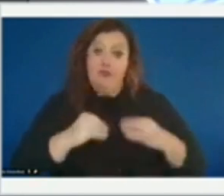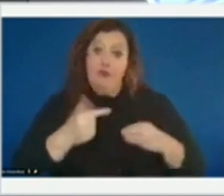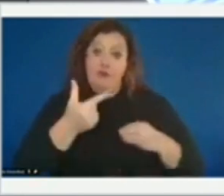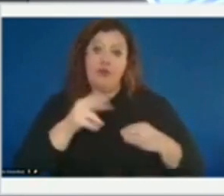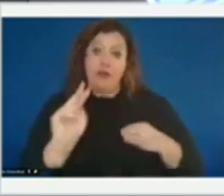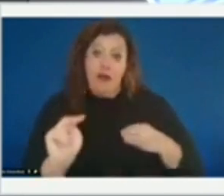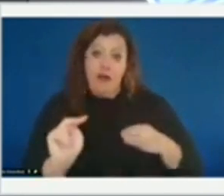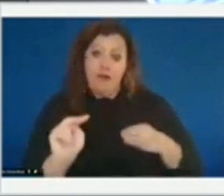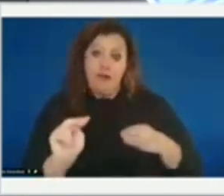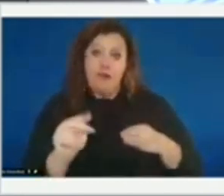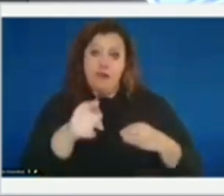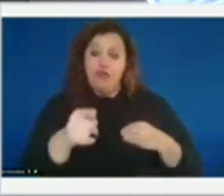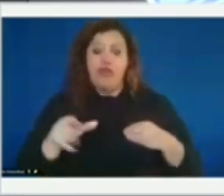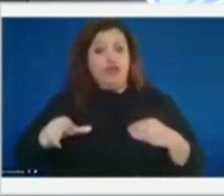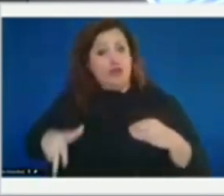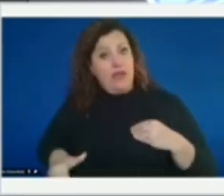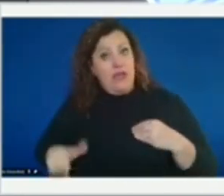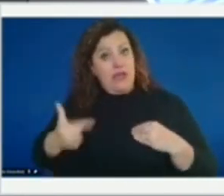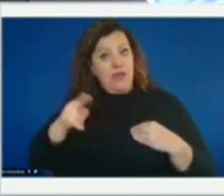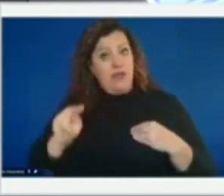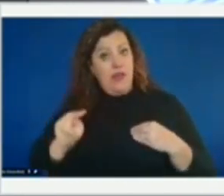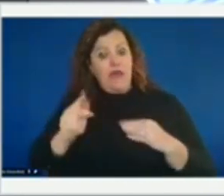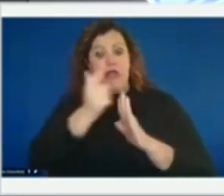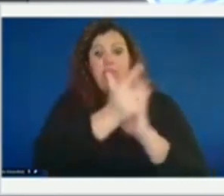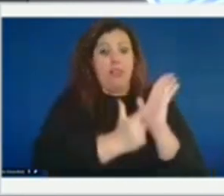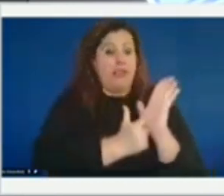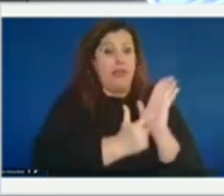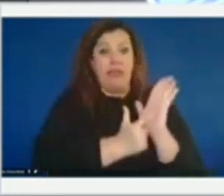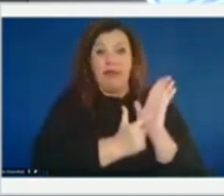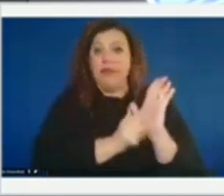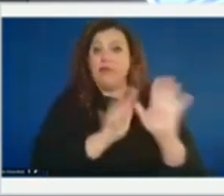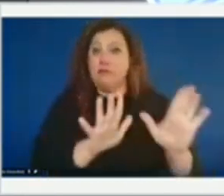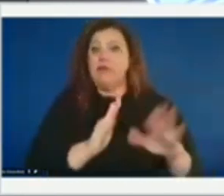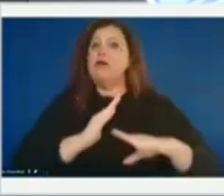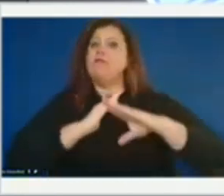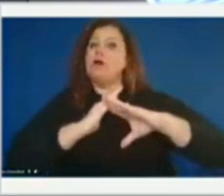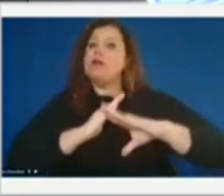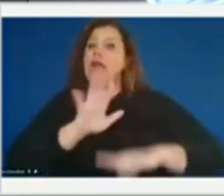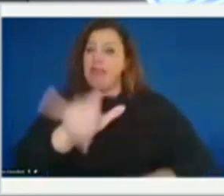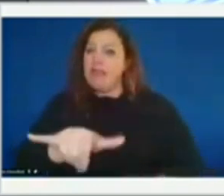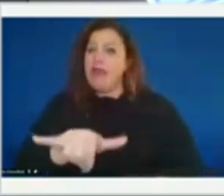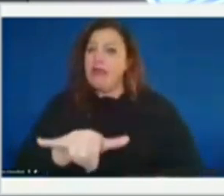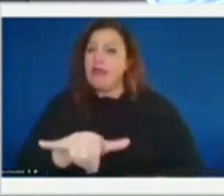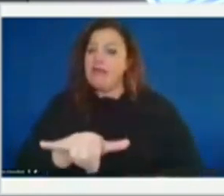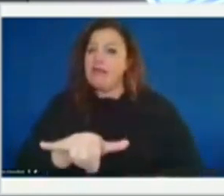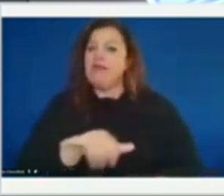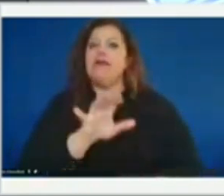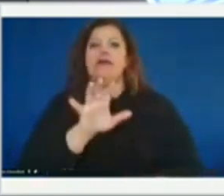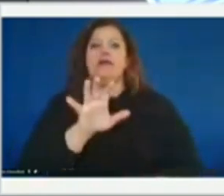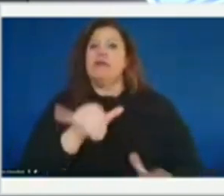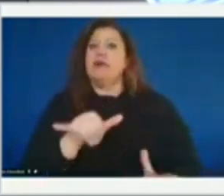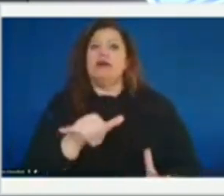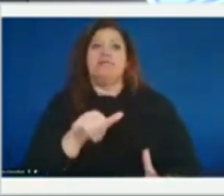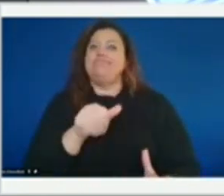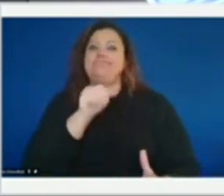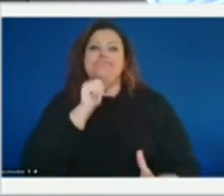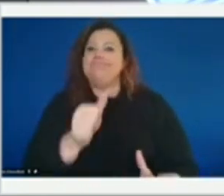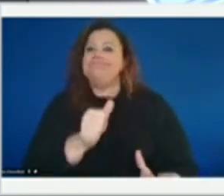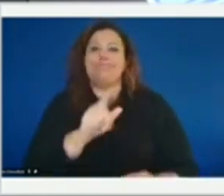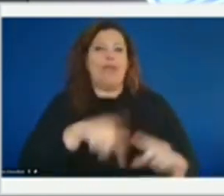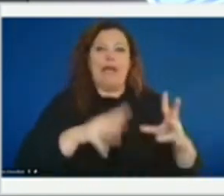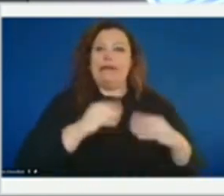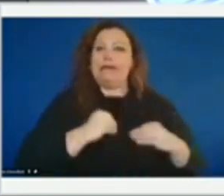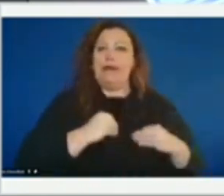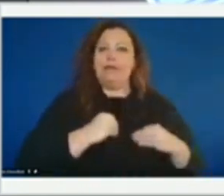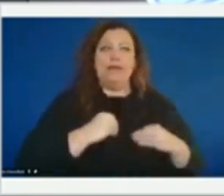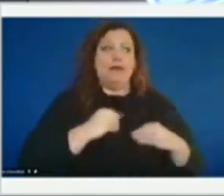carry a gun, legally, lawfully, protect that firearm. It's unconscionable that we have over half the guns that we've seized just